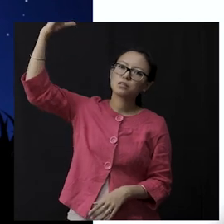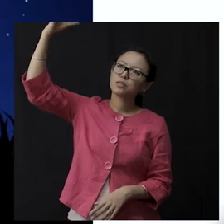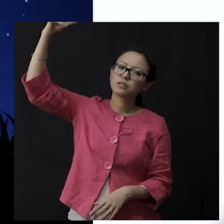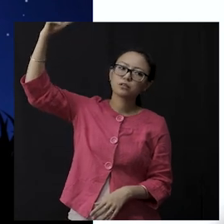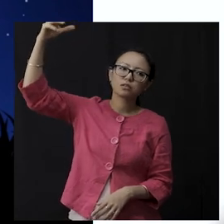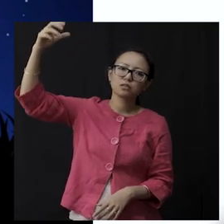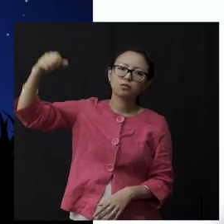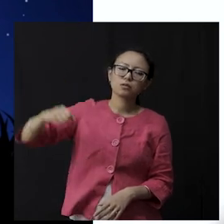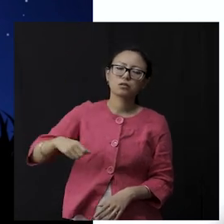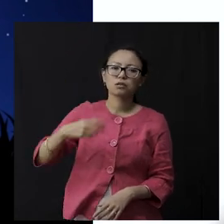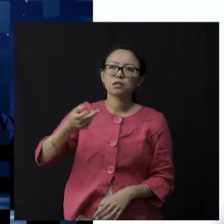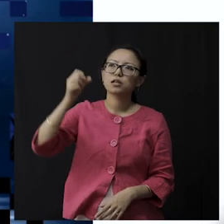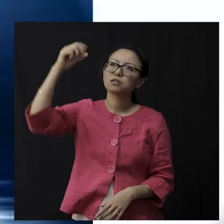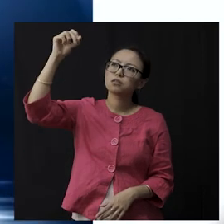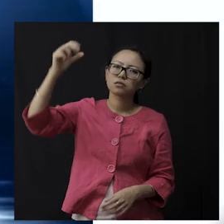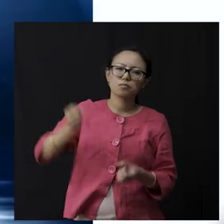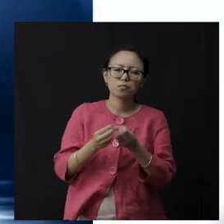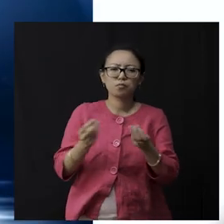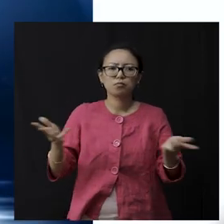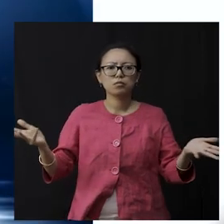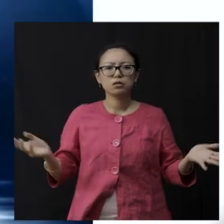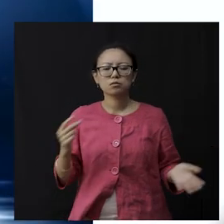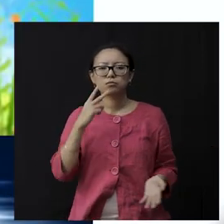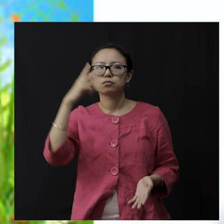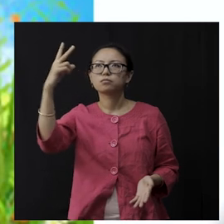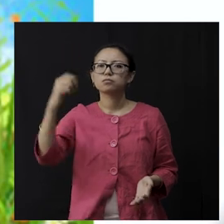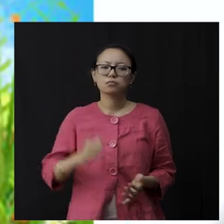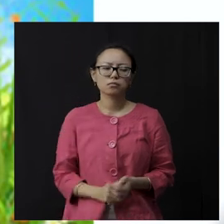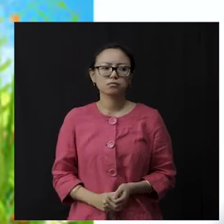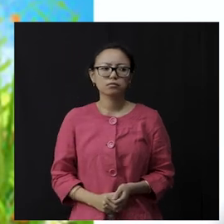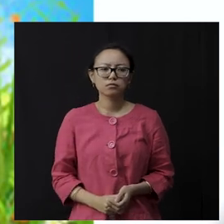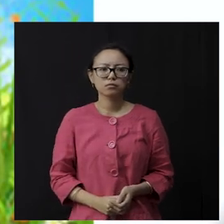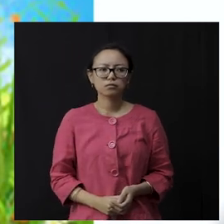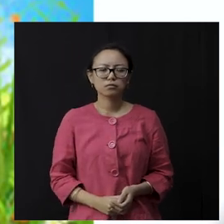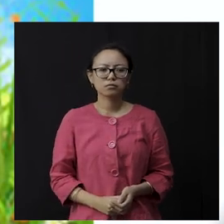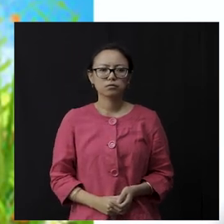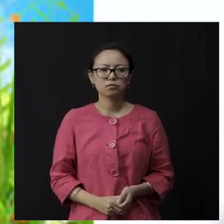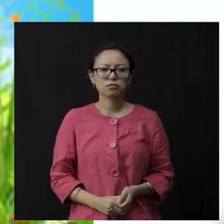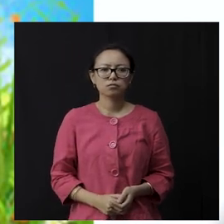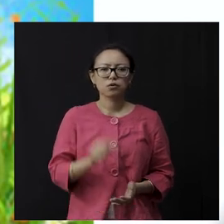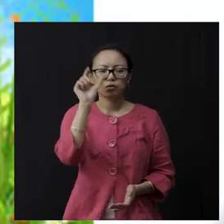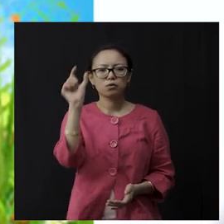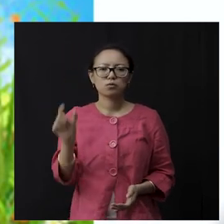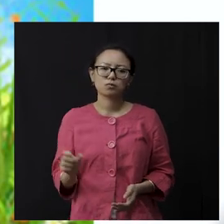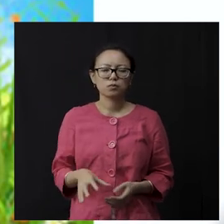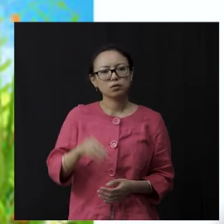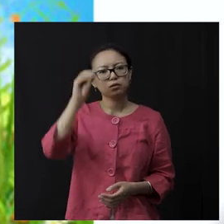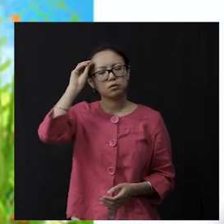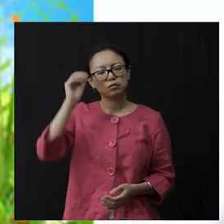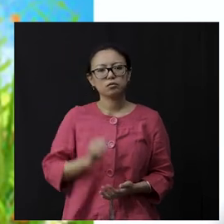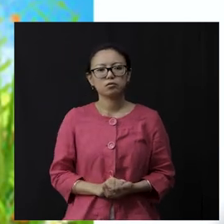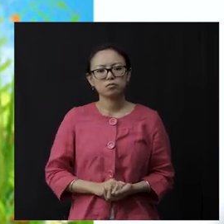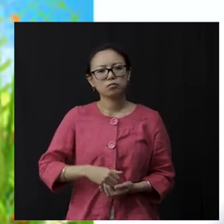of stars. Right. So, we have practiced this also. Very good. Keep